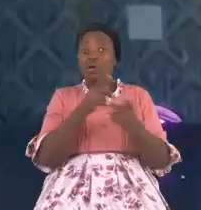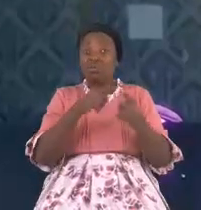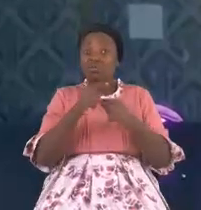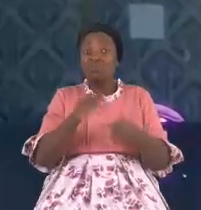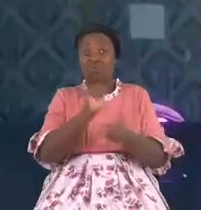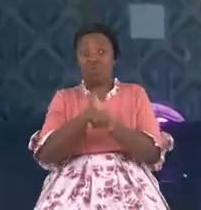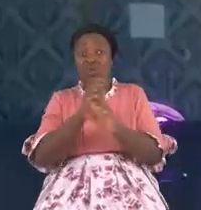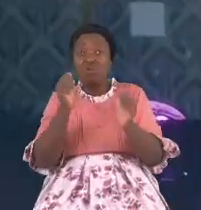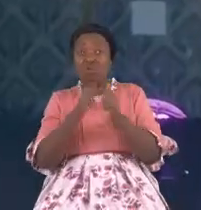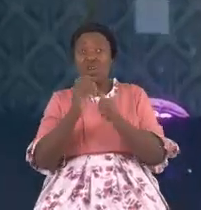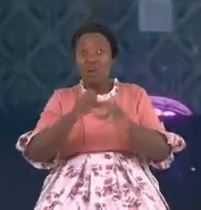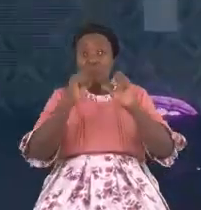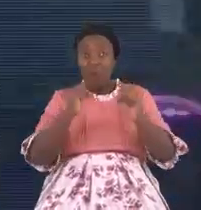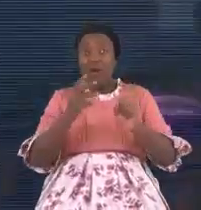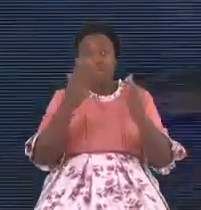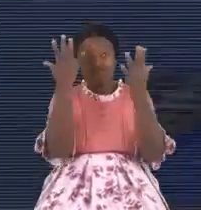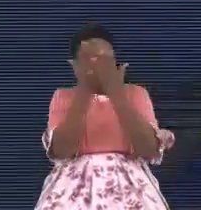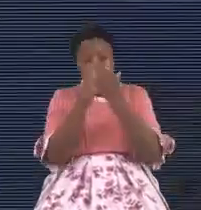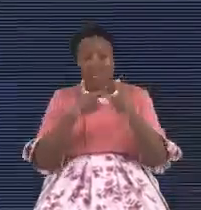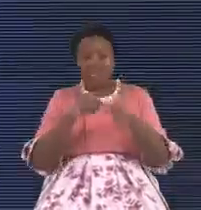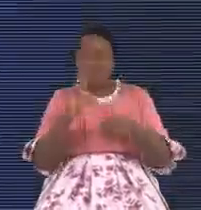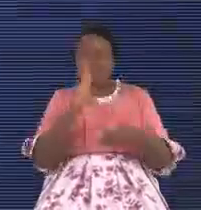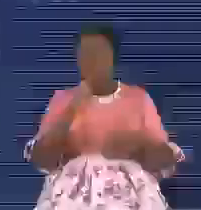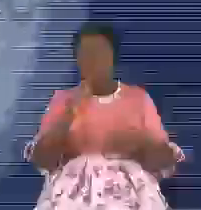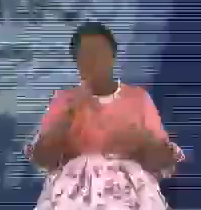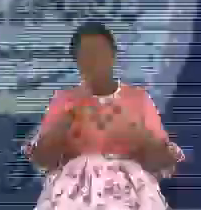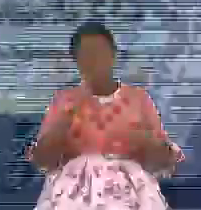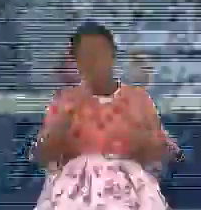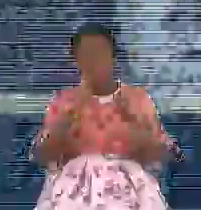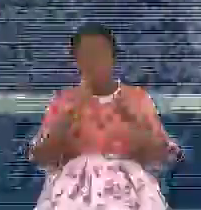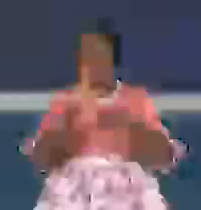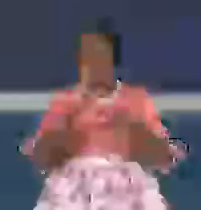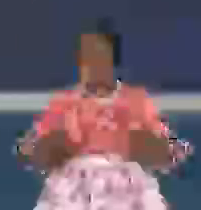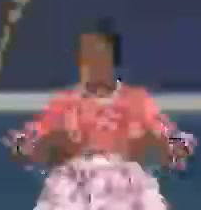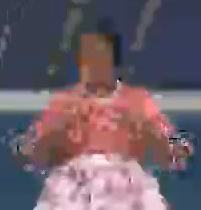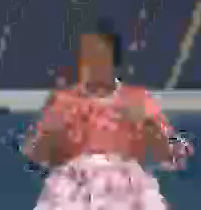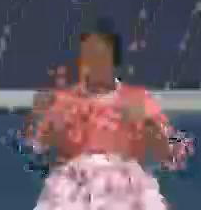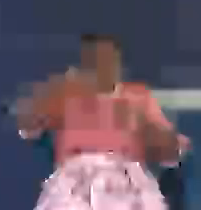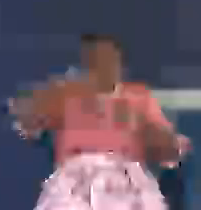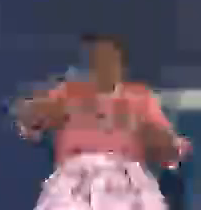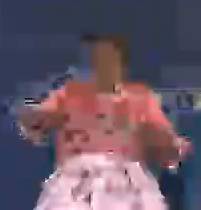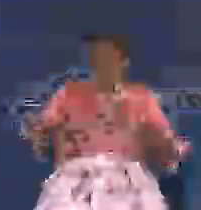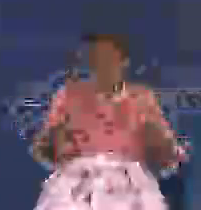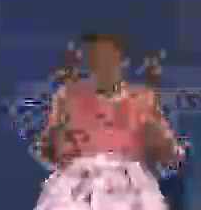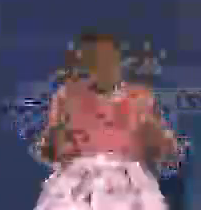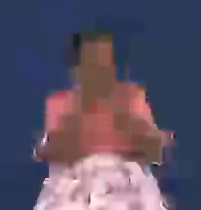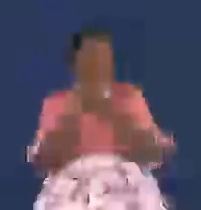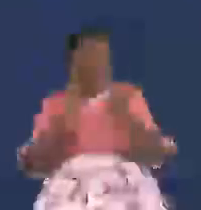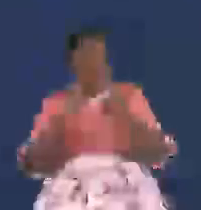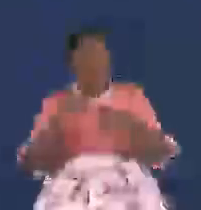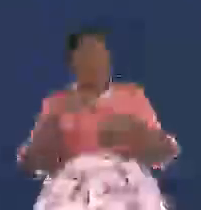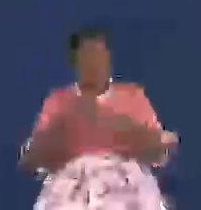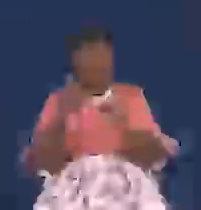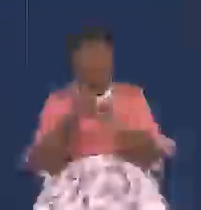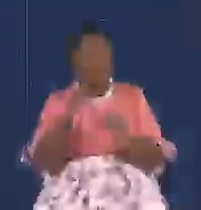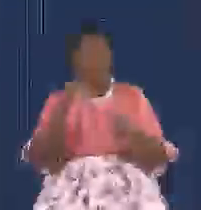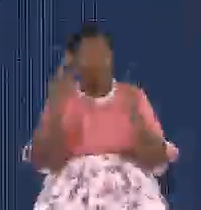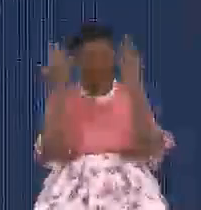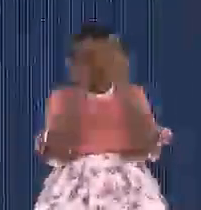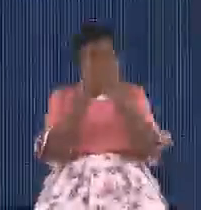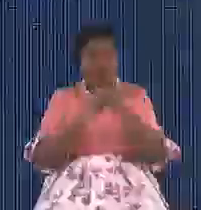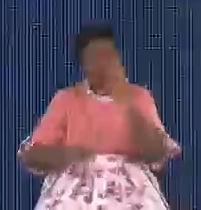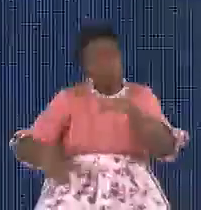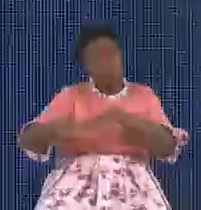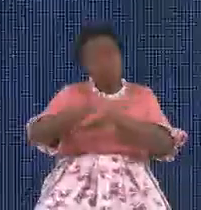you've been in darkness and you have been living inside darkness and you make darkness to cover